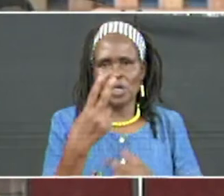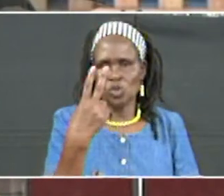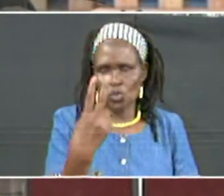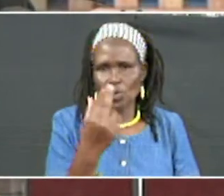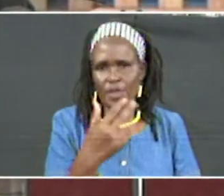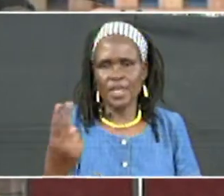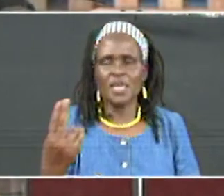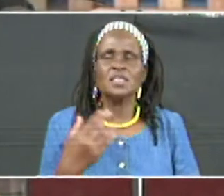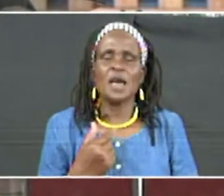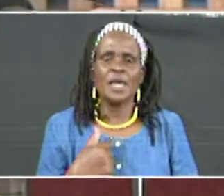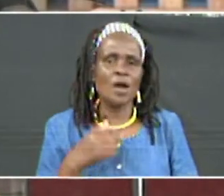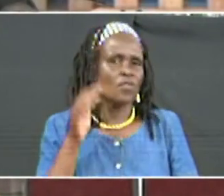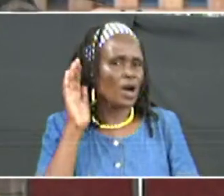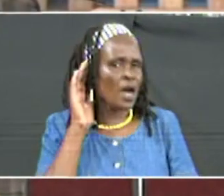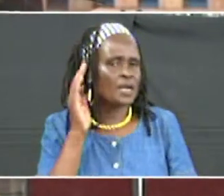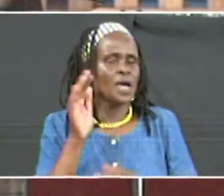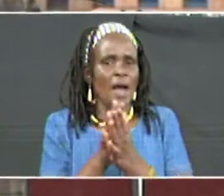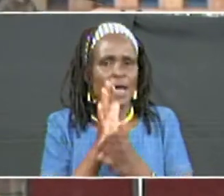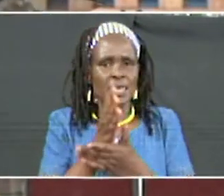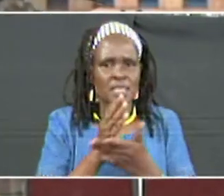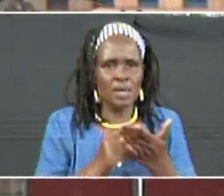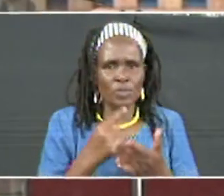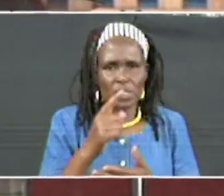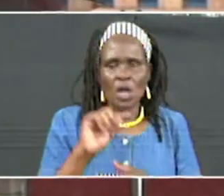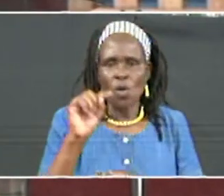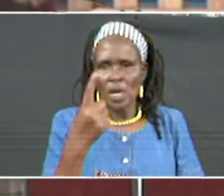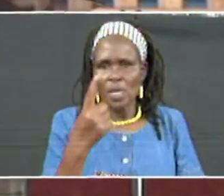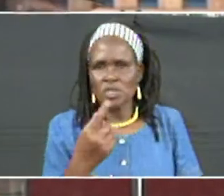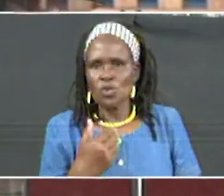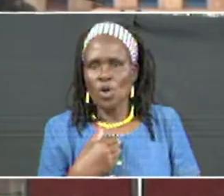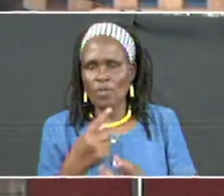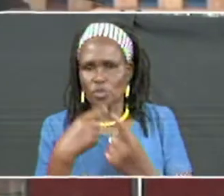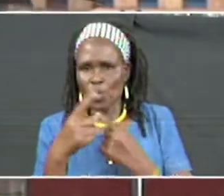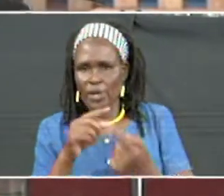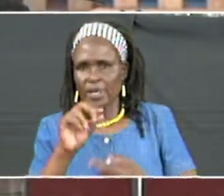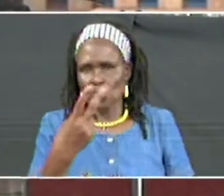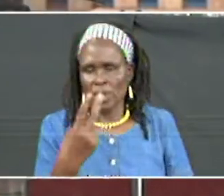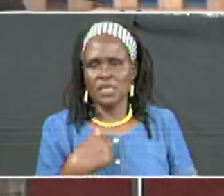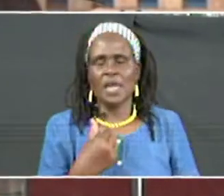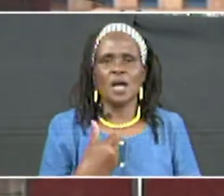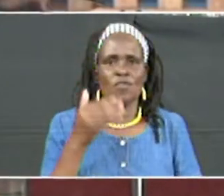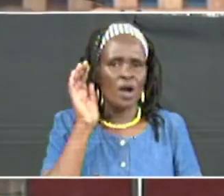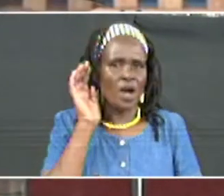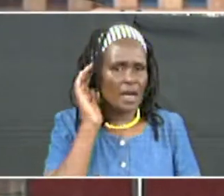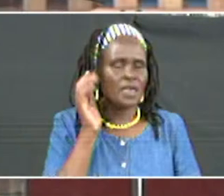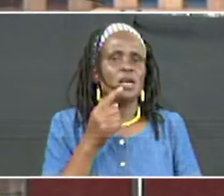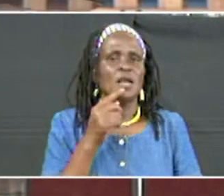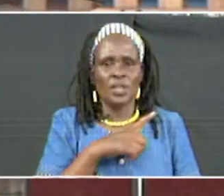Or as some versions will say, once you have spoken, twice I have heard. So the Lord has spoken